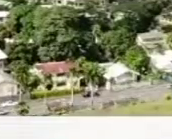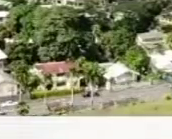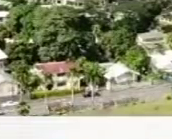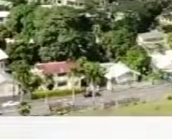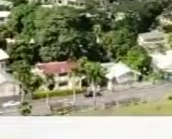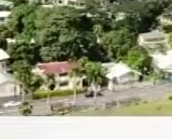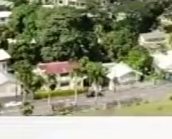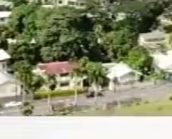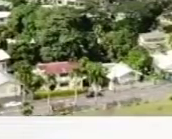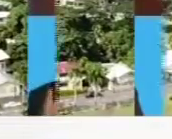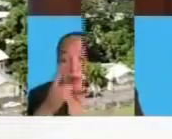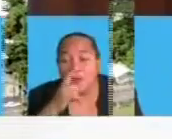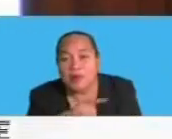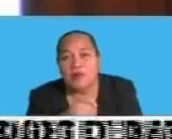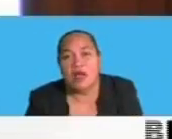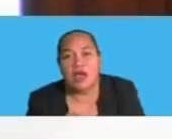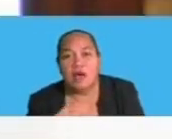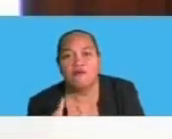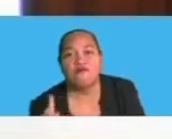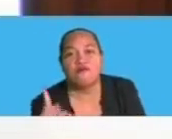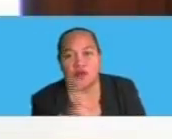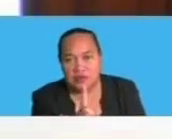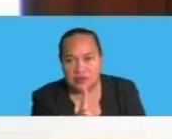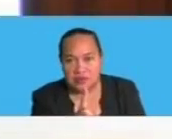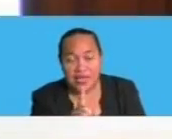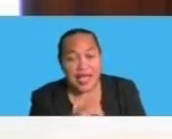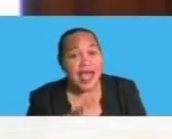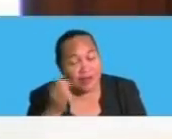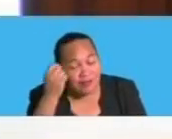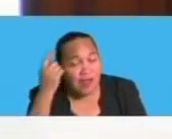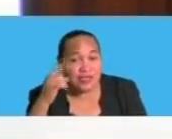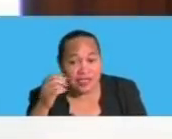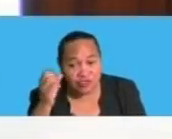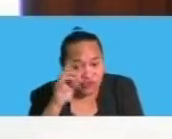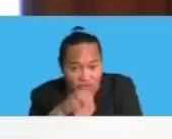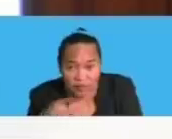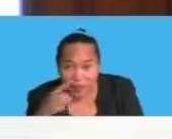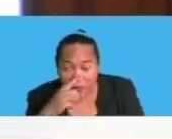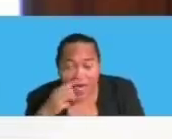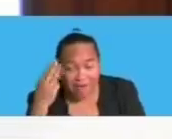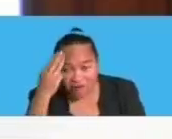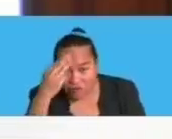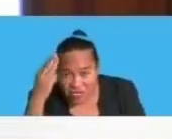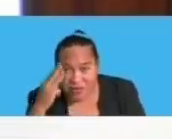for Fiji's tallest building. Budget debate continues in Parliament.